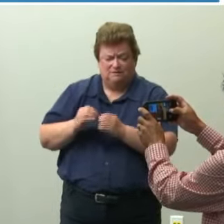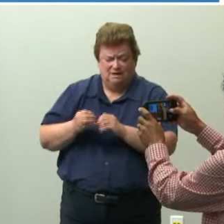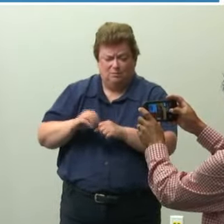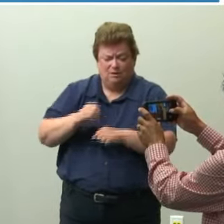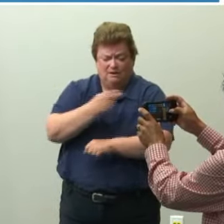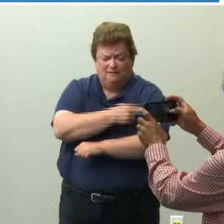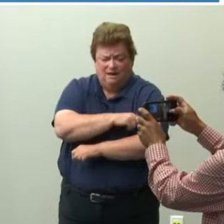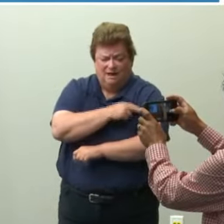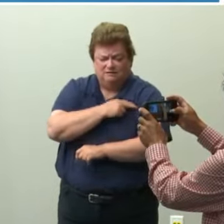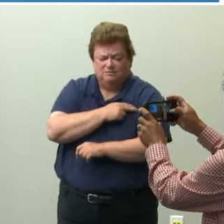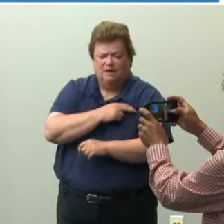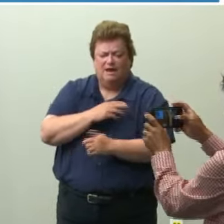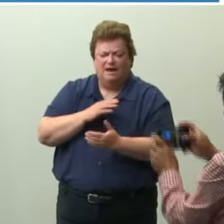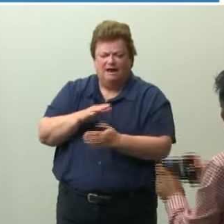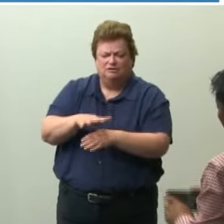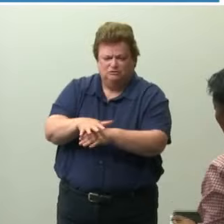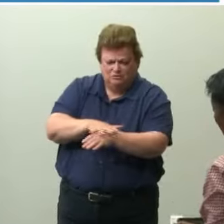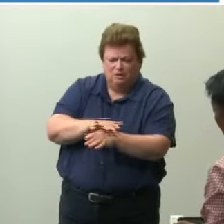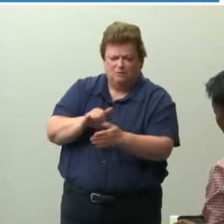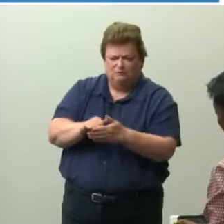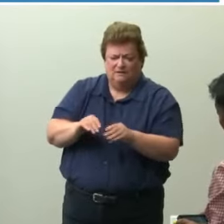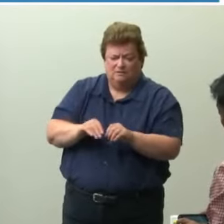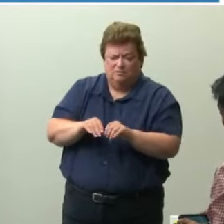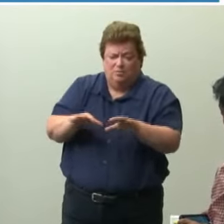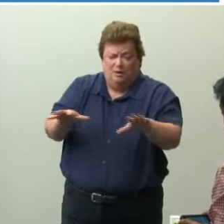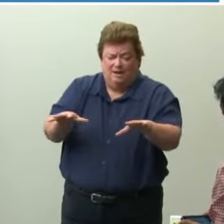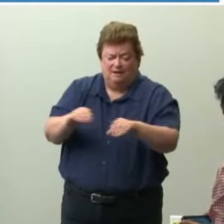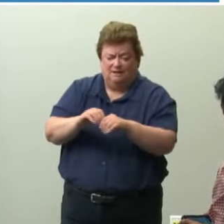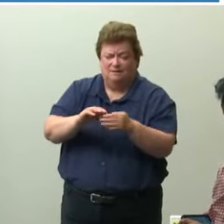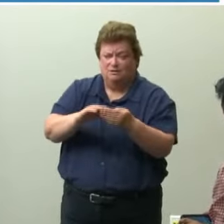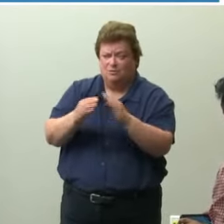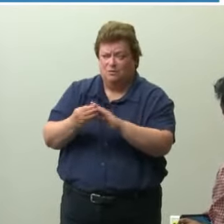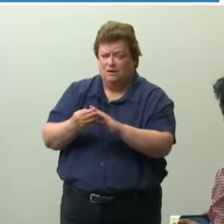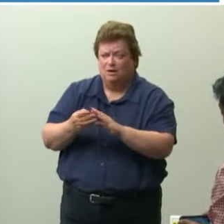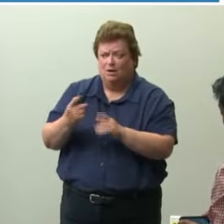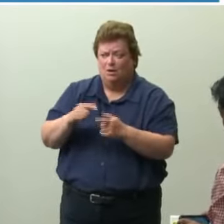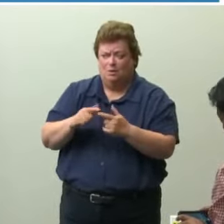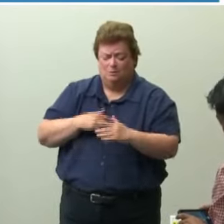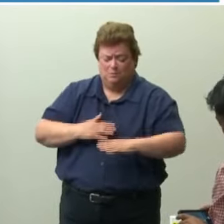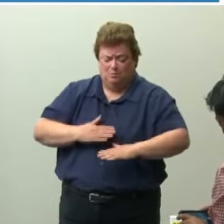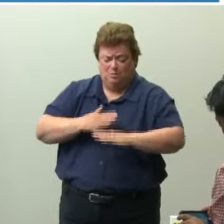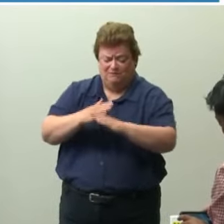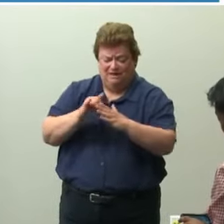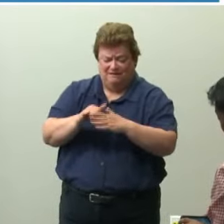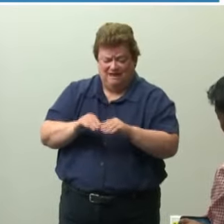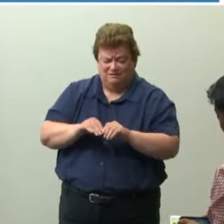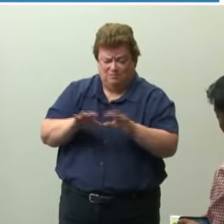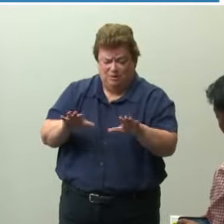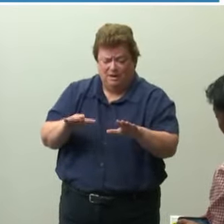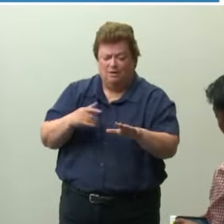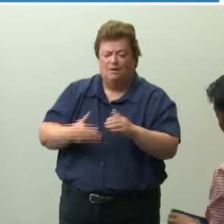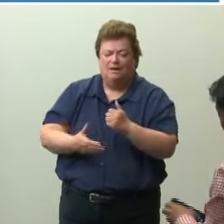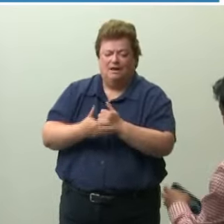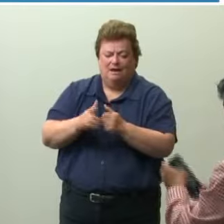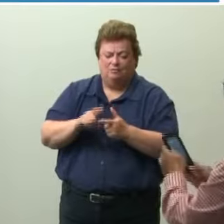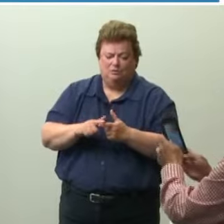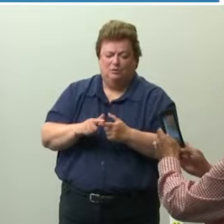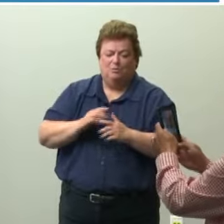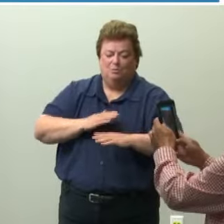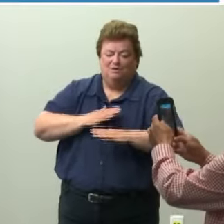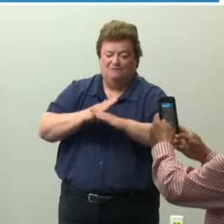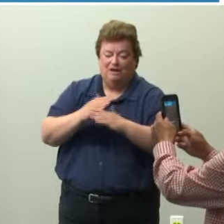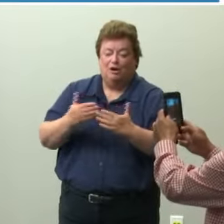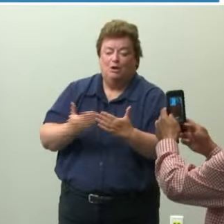slows further spread in our community. When we prevent the spread of the virus, we also help prevent new variants